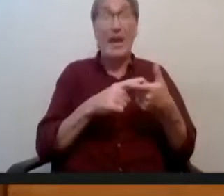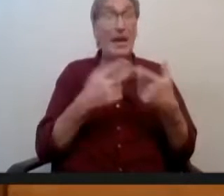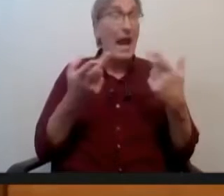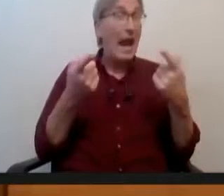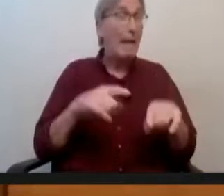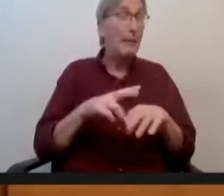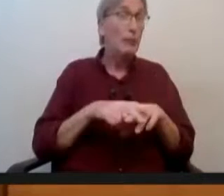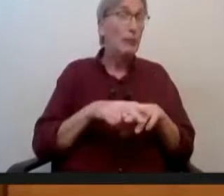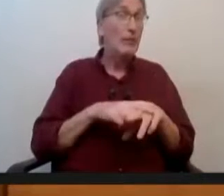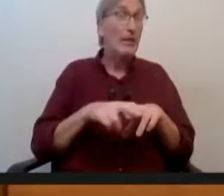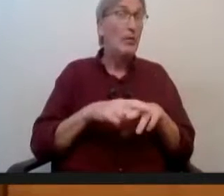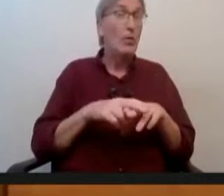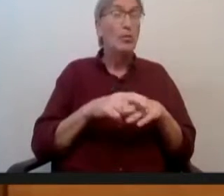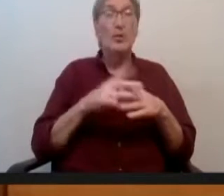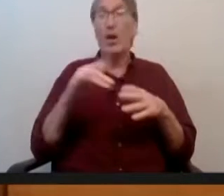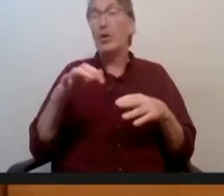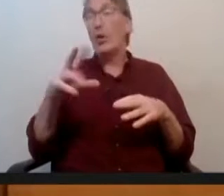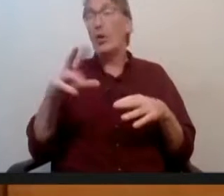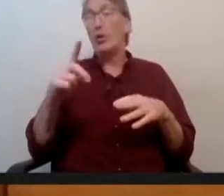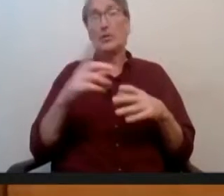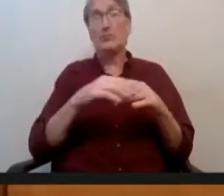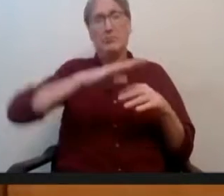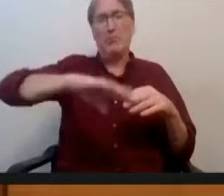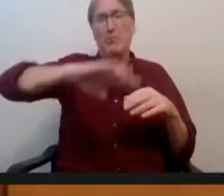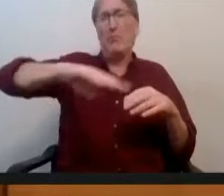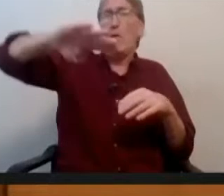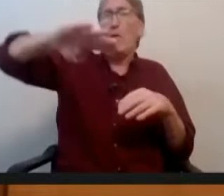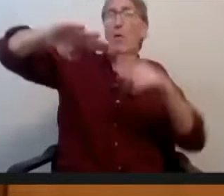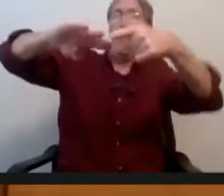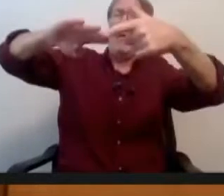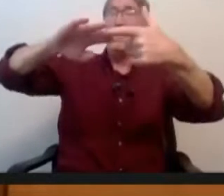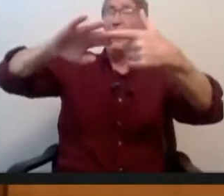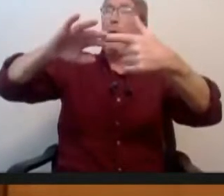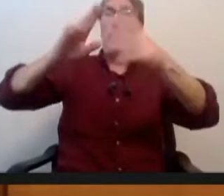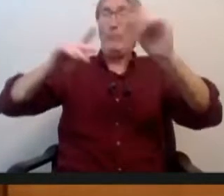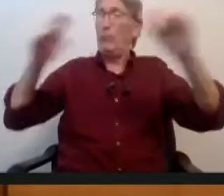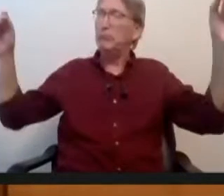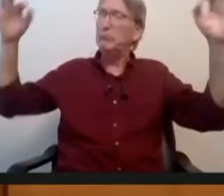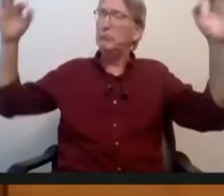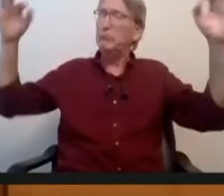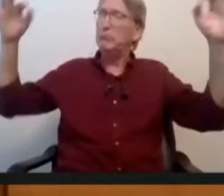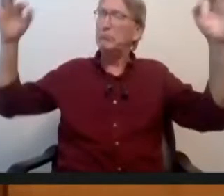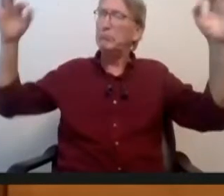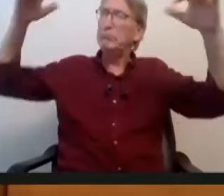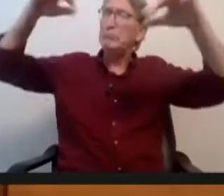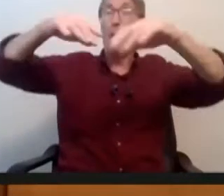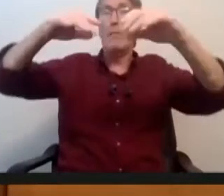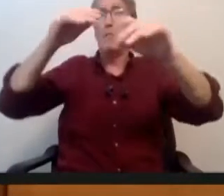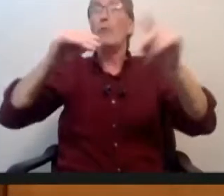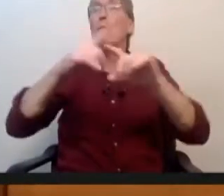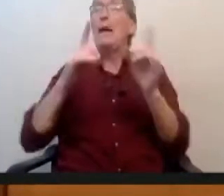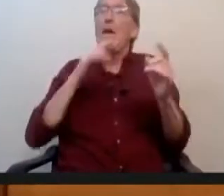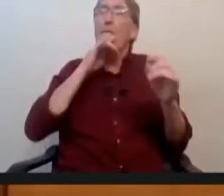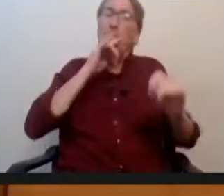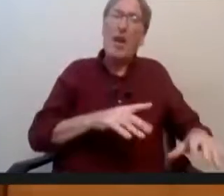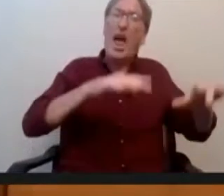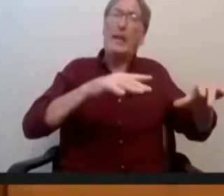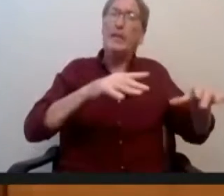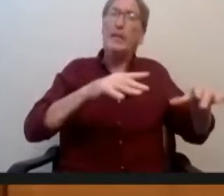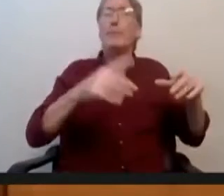plant at the base of the hill provided some impetus for settlement, as did recurring flooding on the bottomlands of the Allegheny.